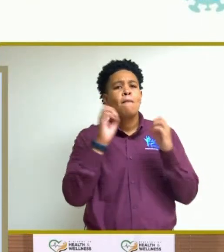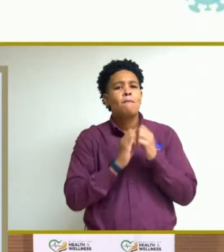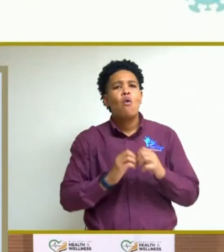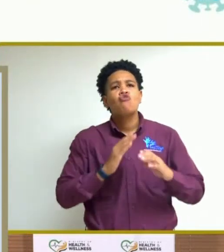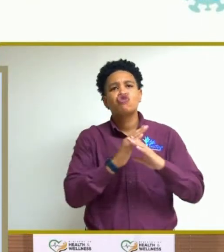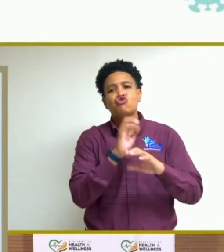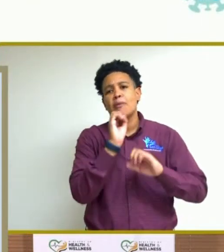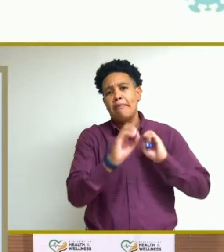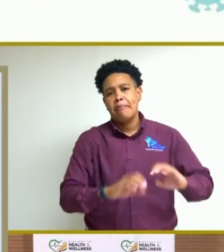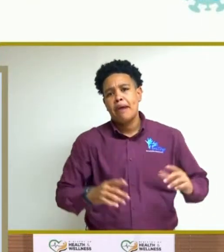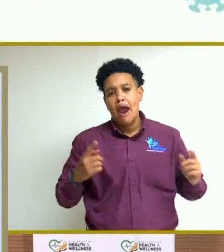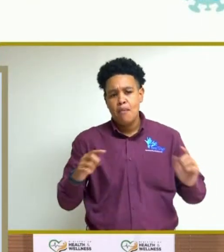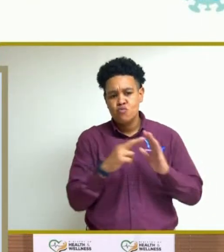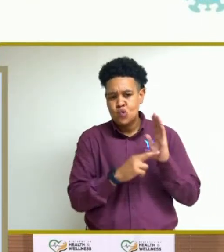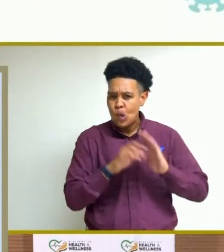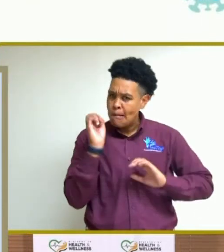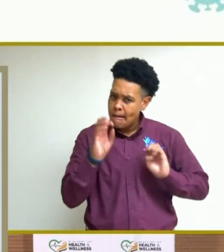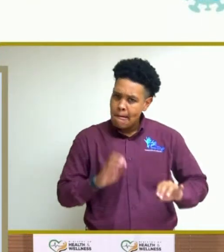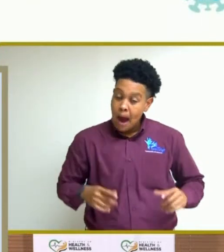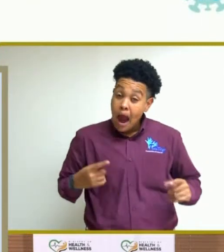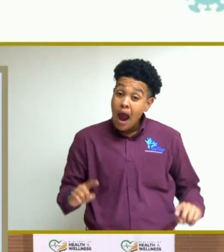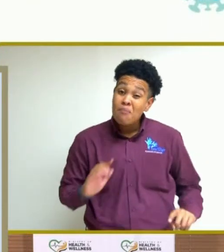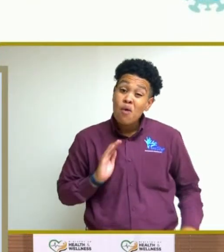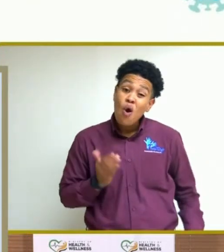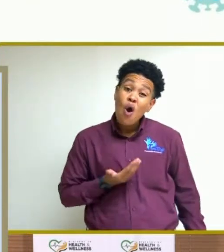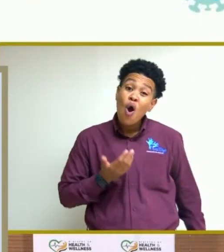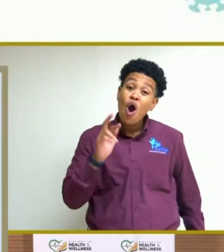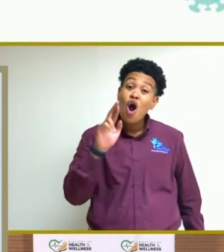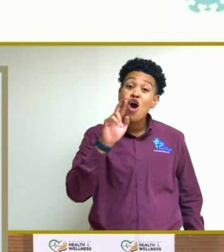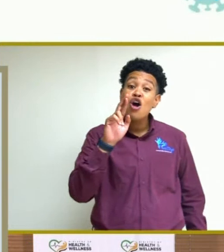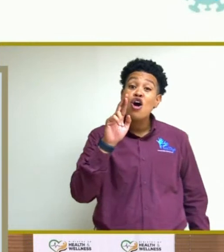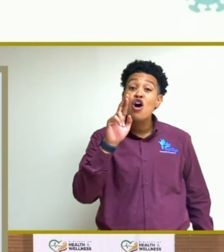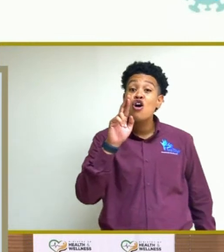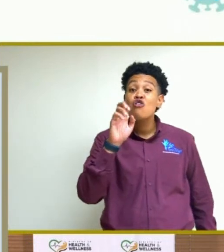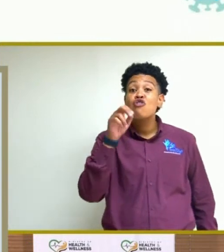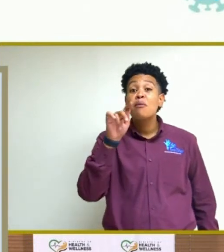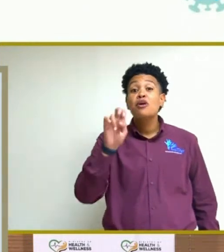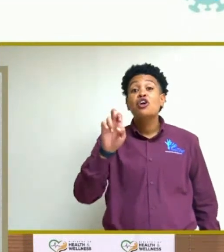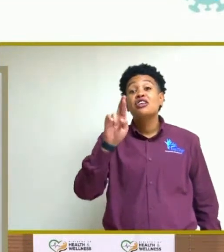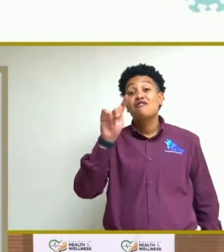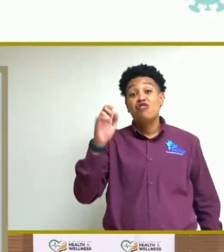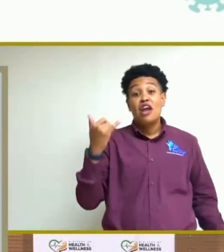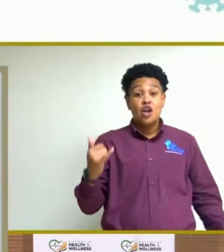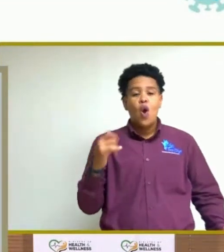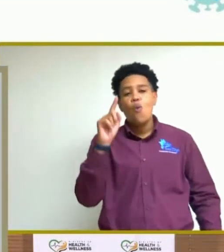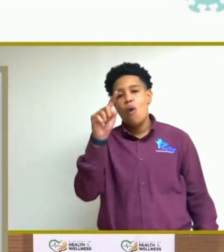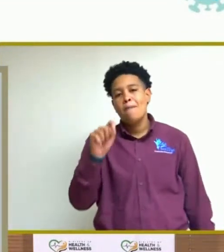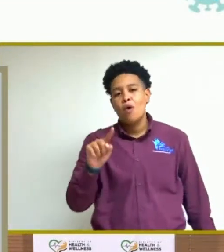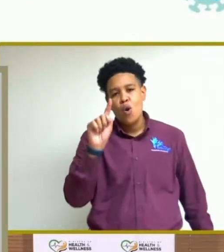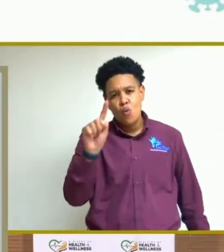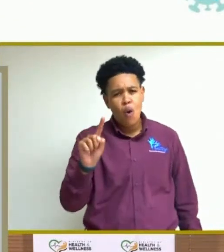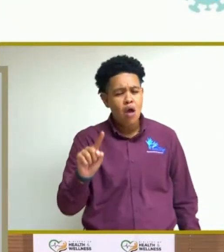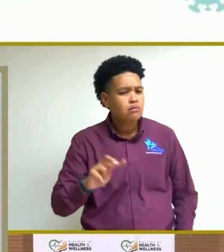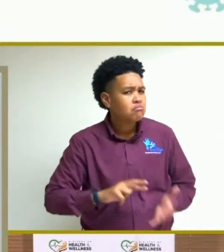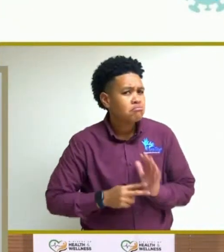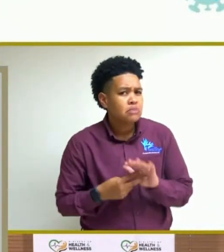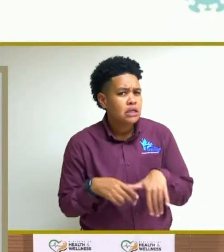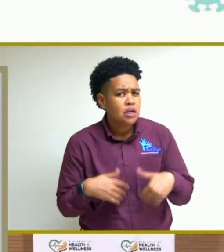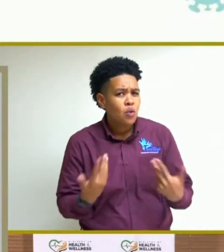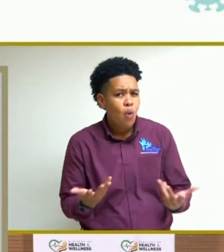Our reproductive rate now is at 1.1. Next chart. Now, what does that